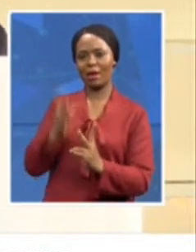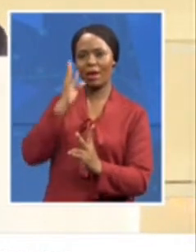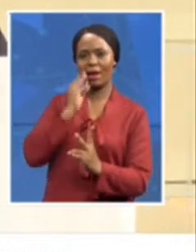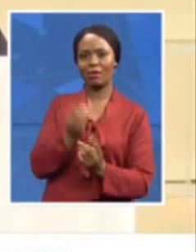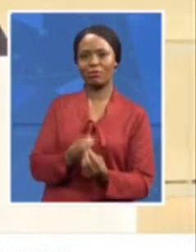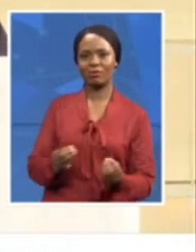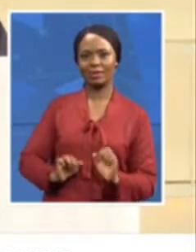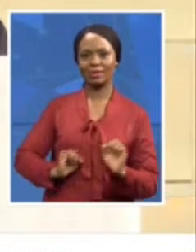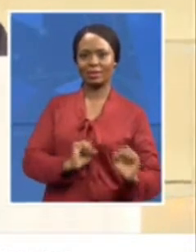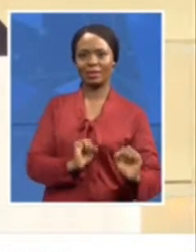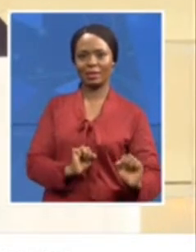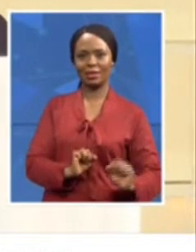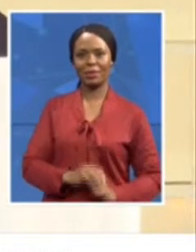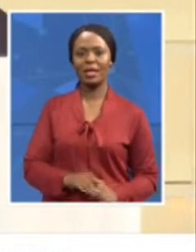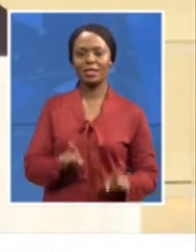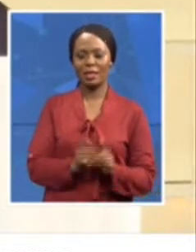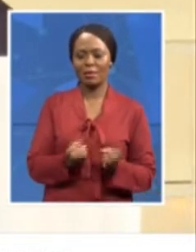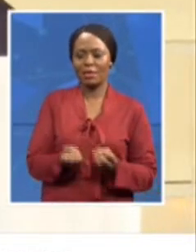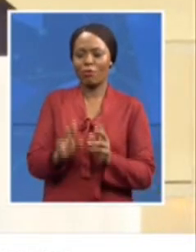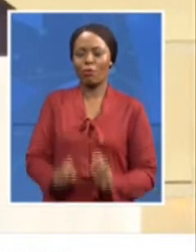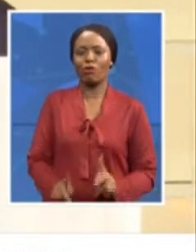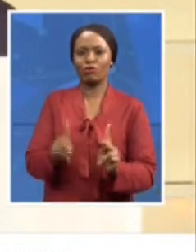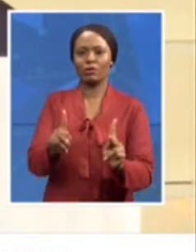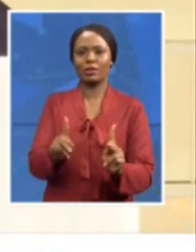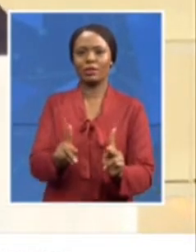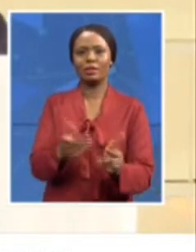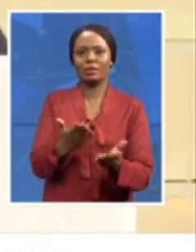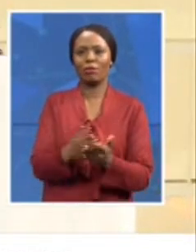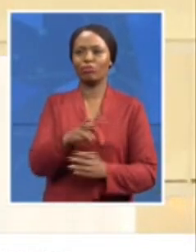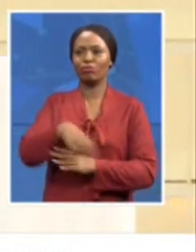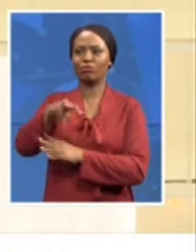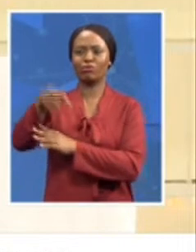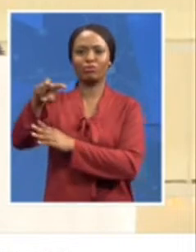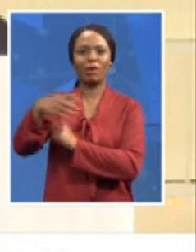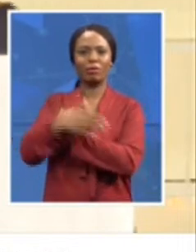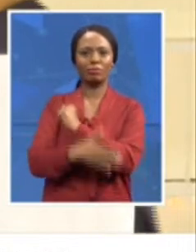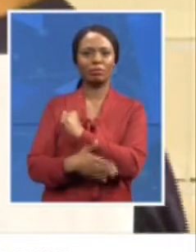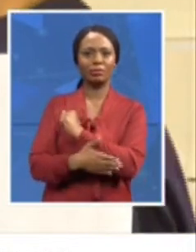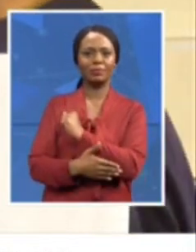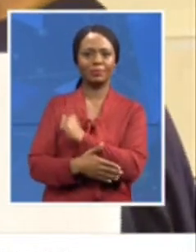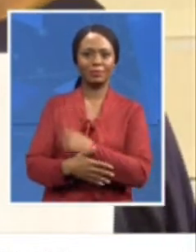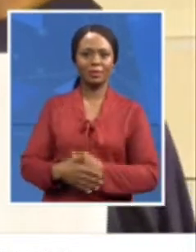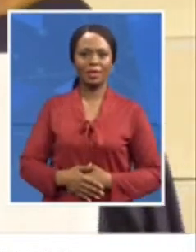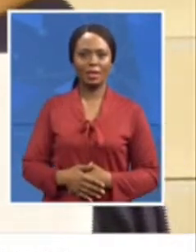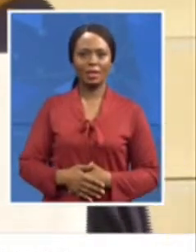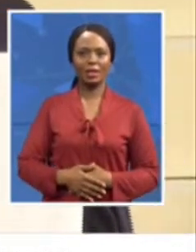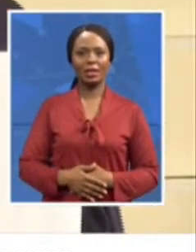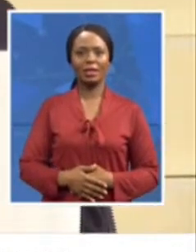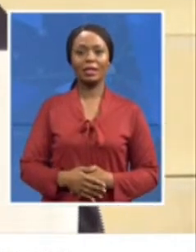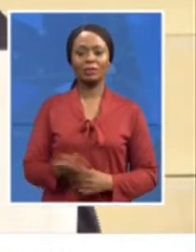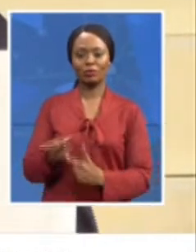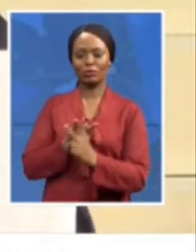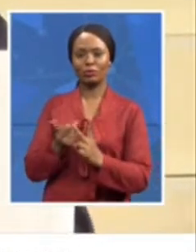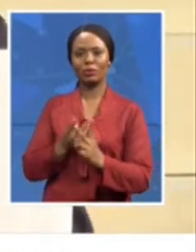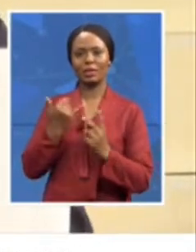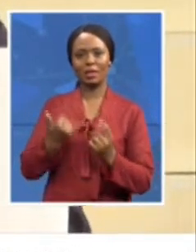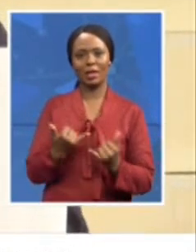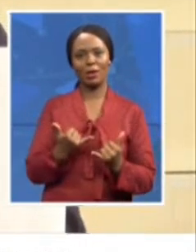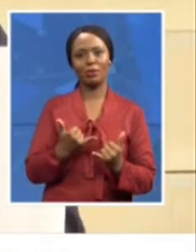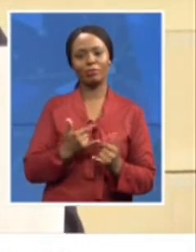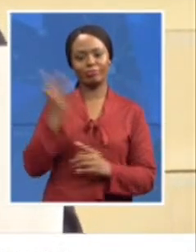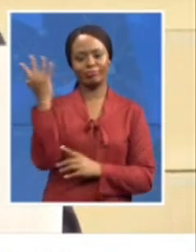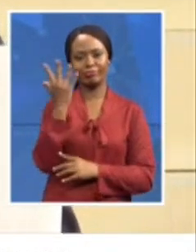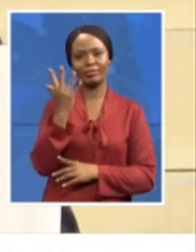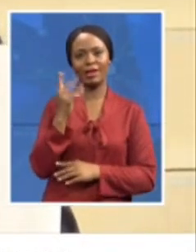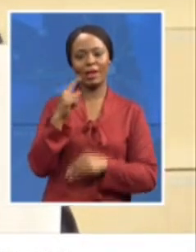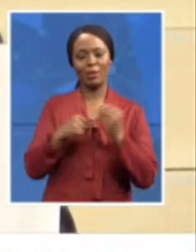world. Here to pay tribute to their darling Gogo, I'd like to ask Mtutu and Sfiso to come